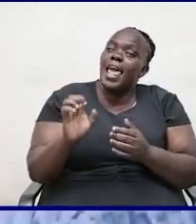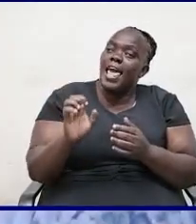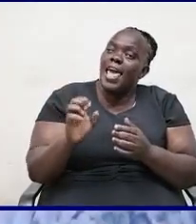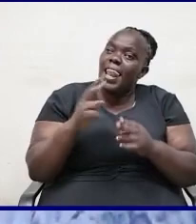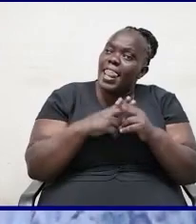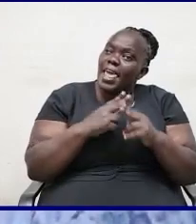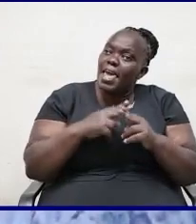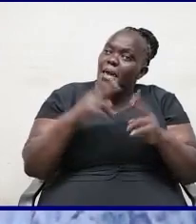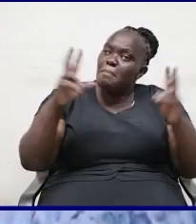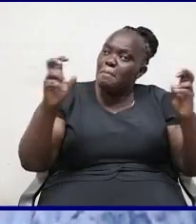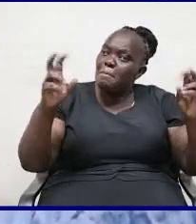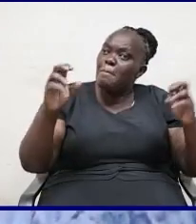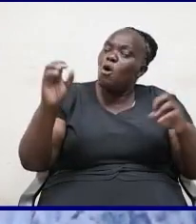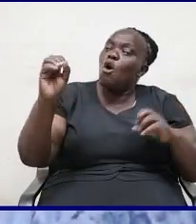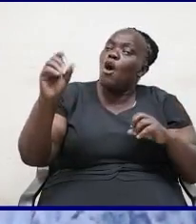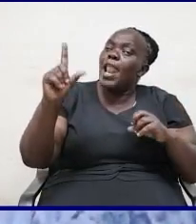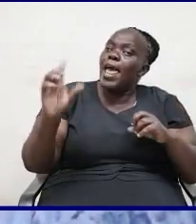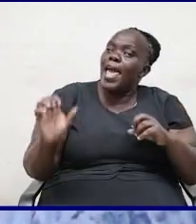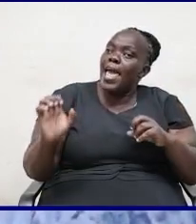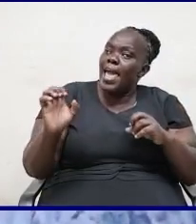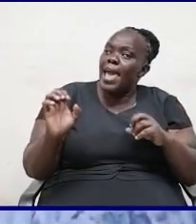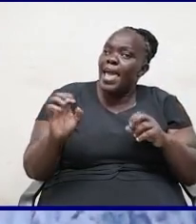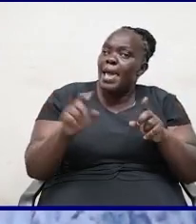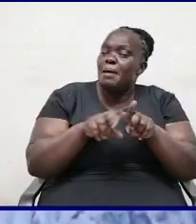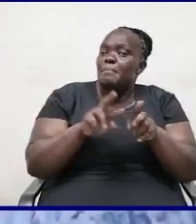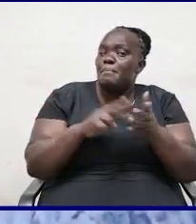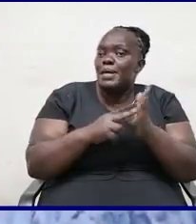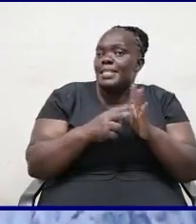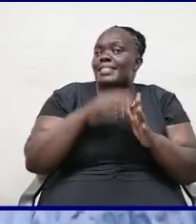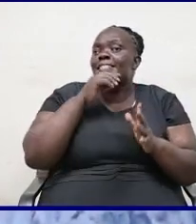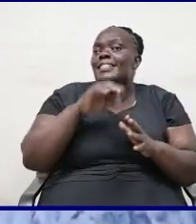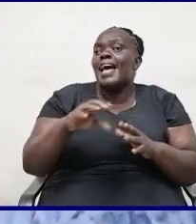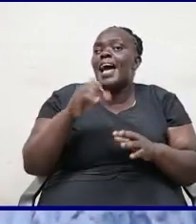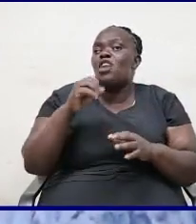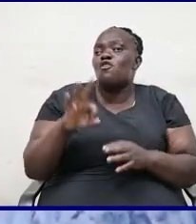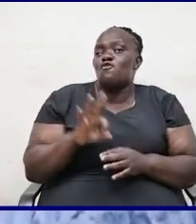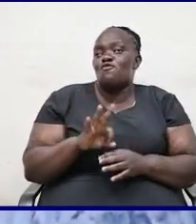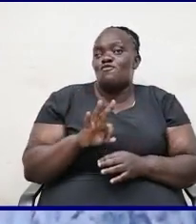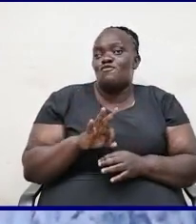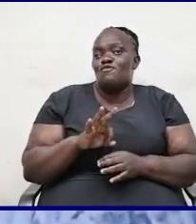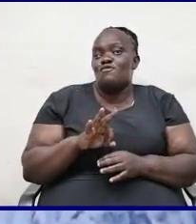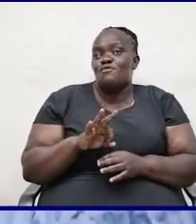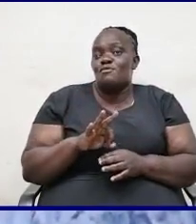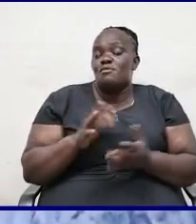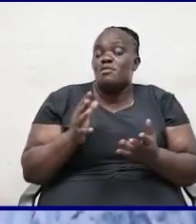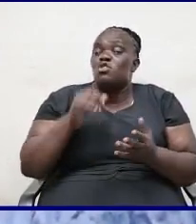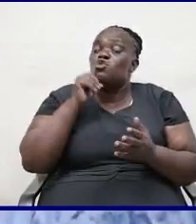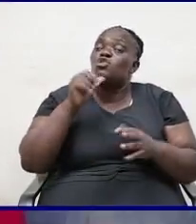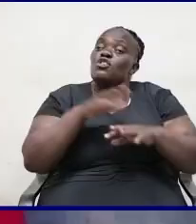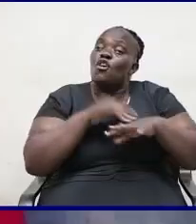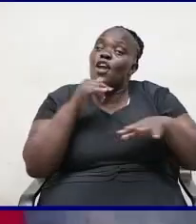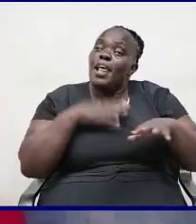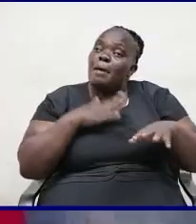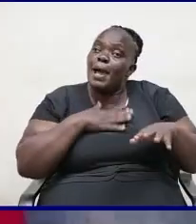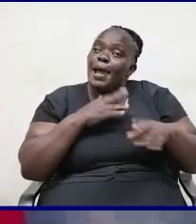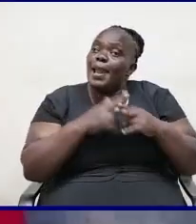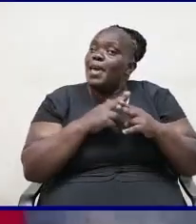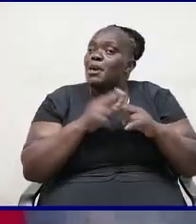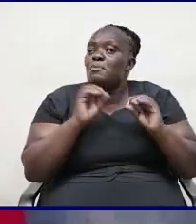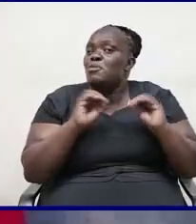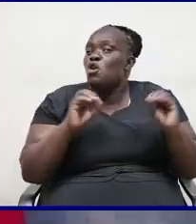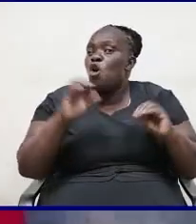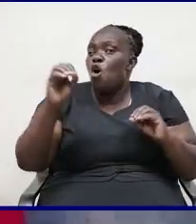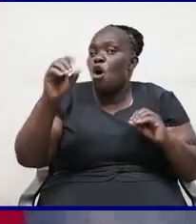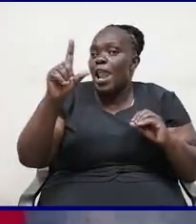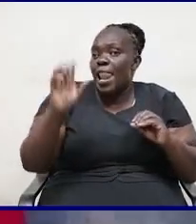not Okay. nicknames. Ole is son of. So I don't know what they meant. But they were not calling me by my name. Okay, every time